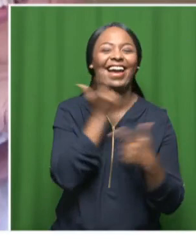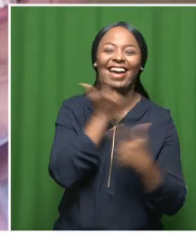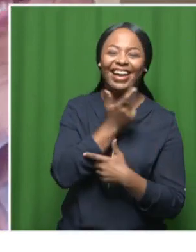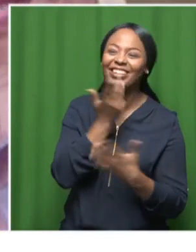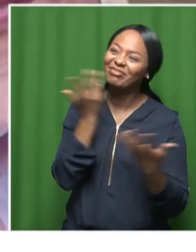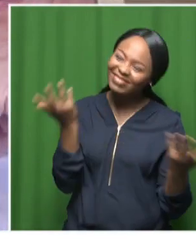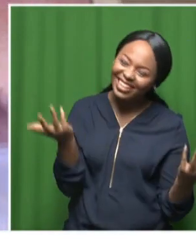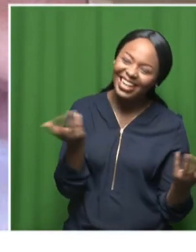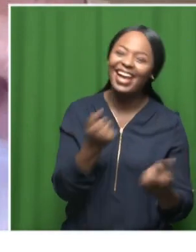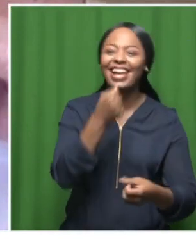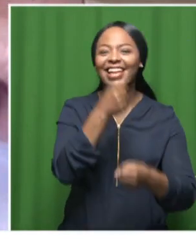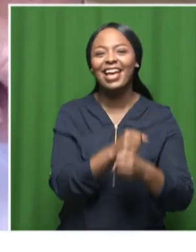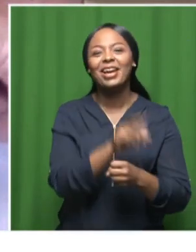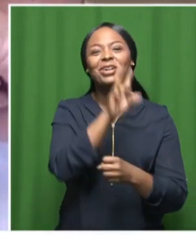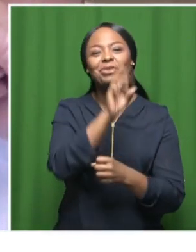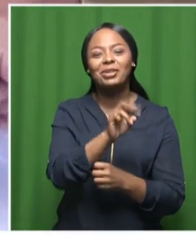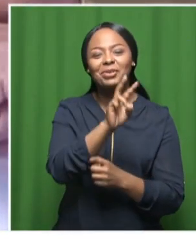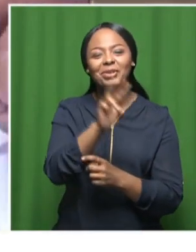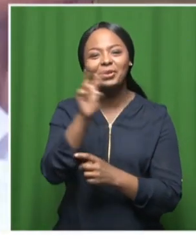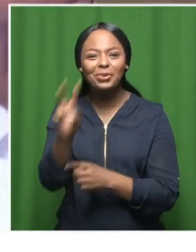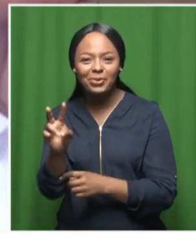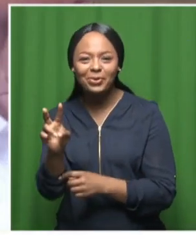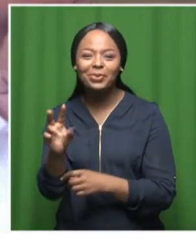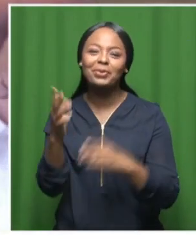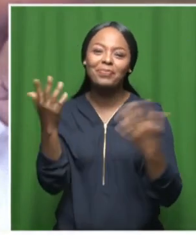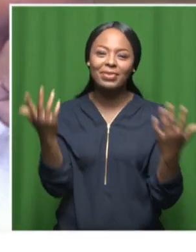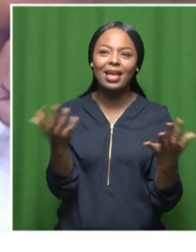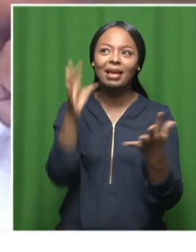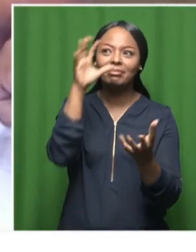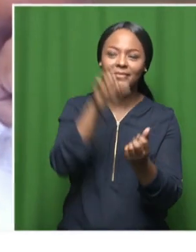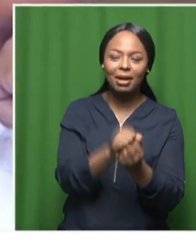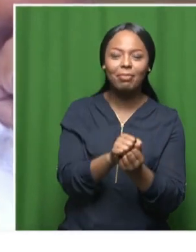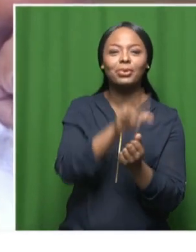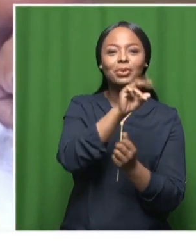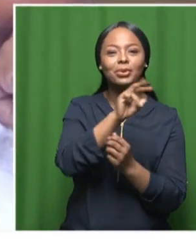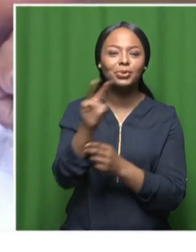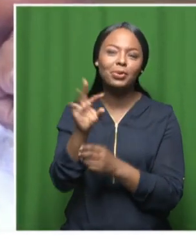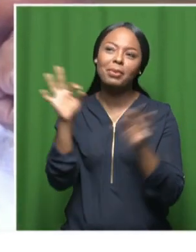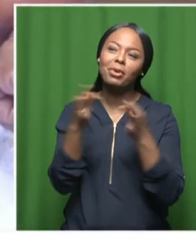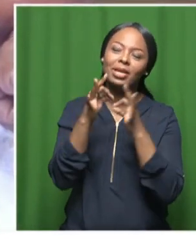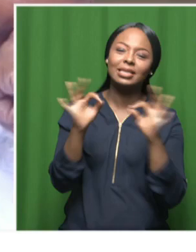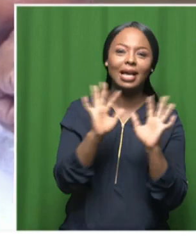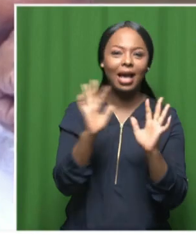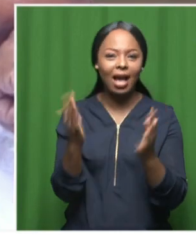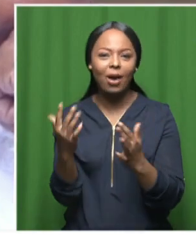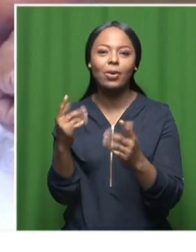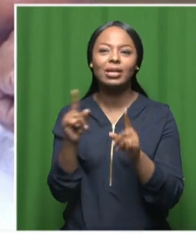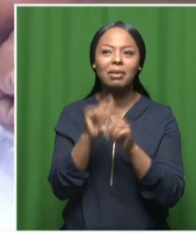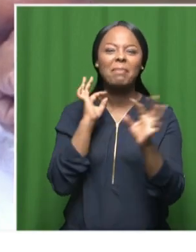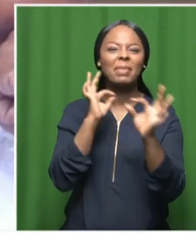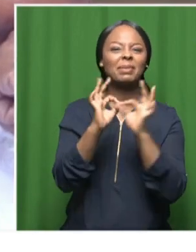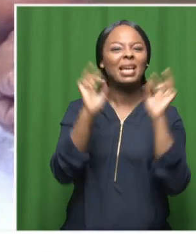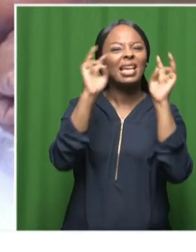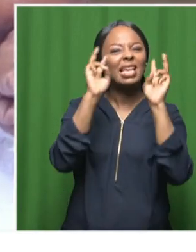2022. How would you sum up 2022 musically and jazz in